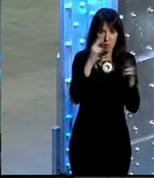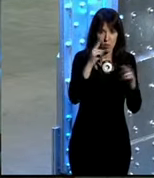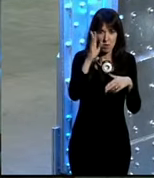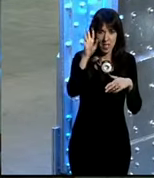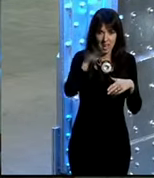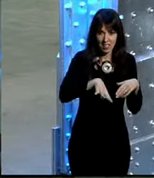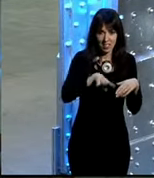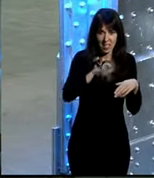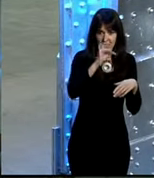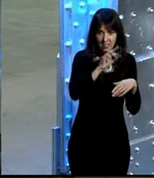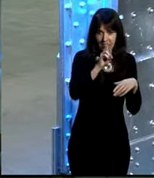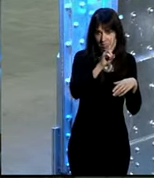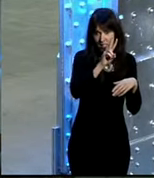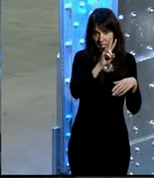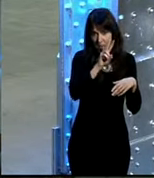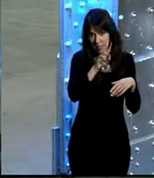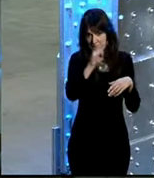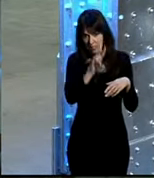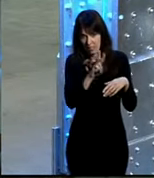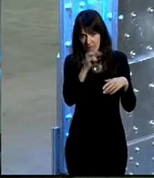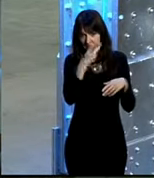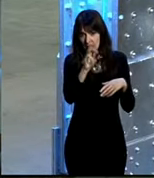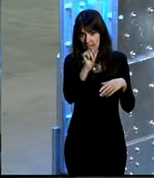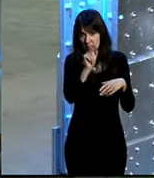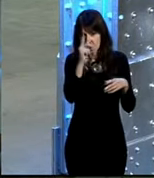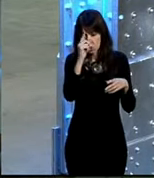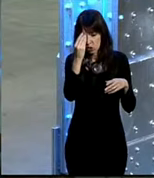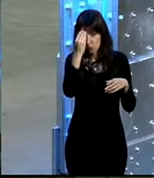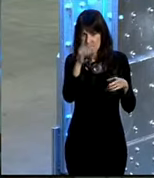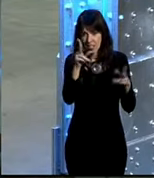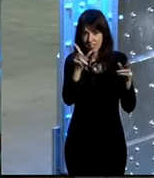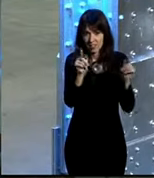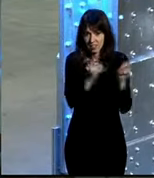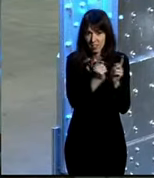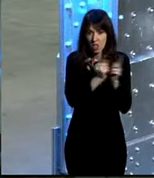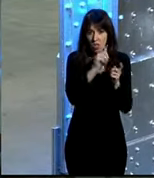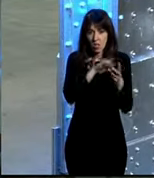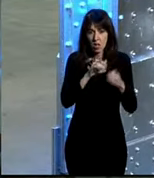done by Catalan television channel.